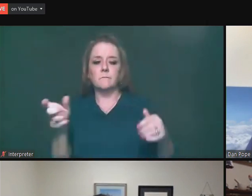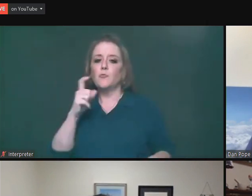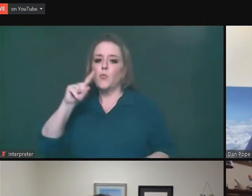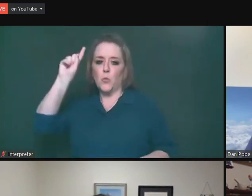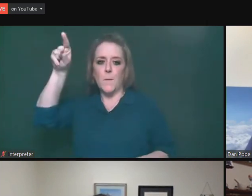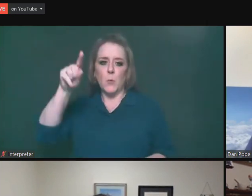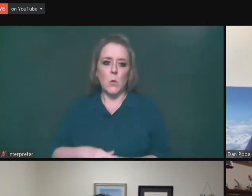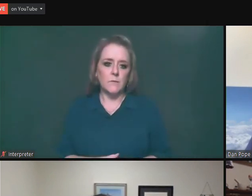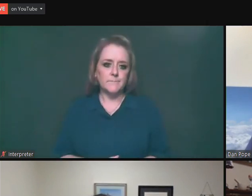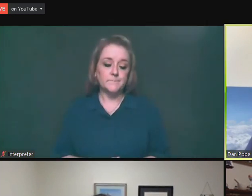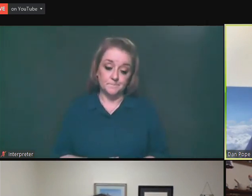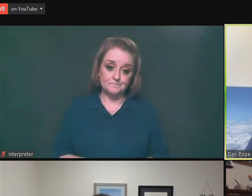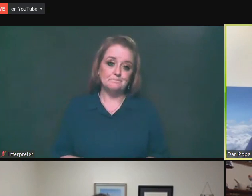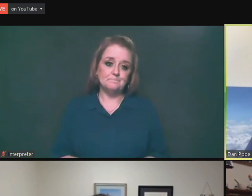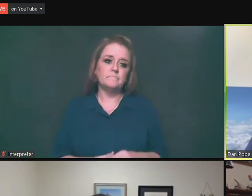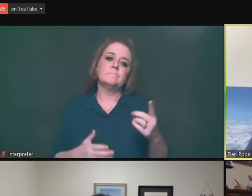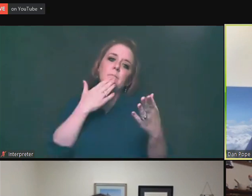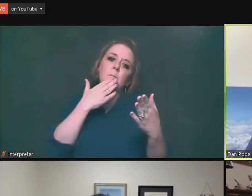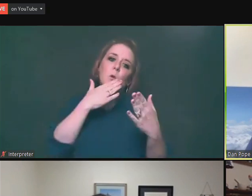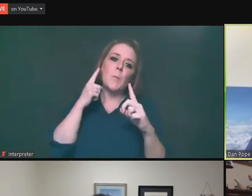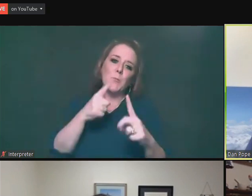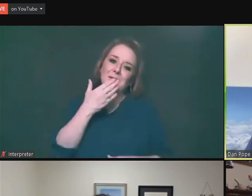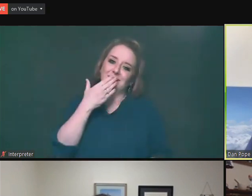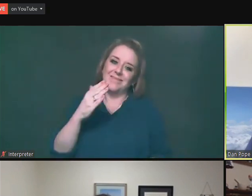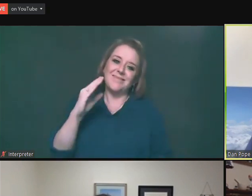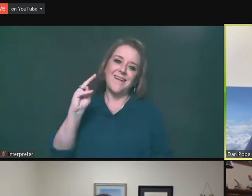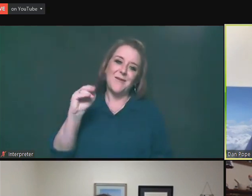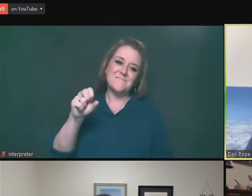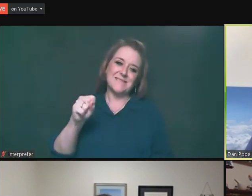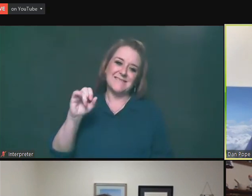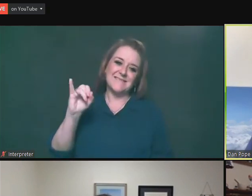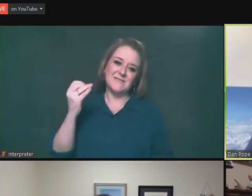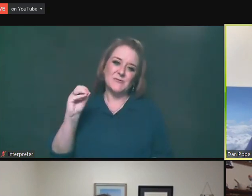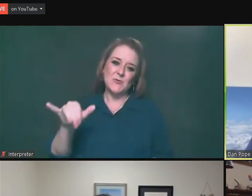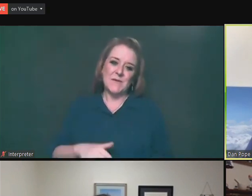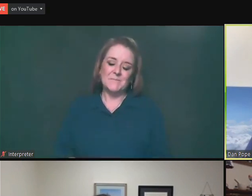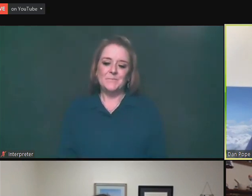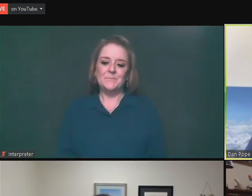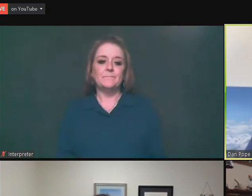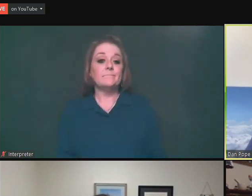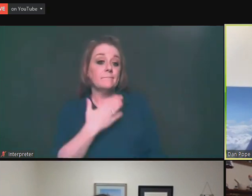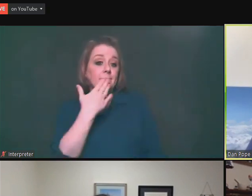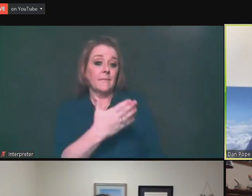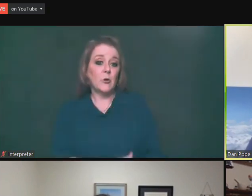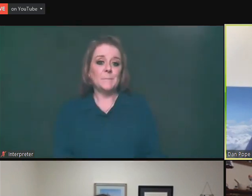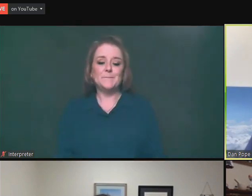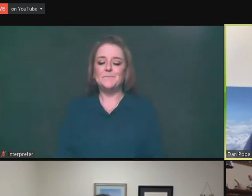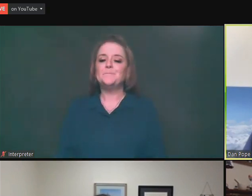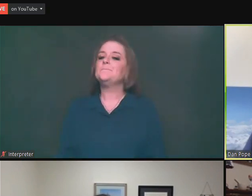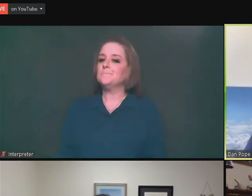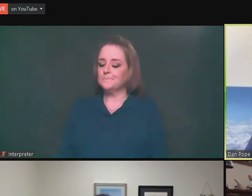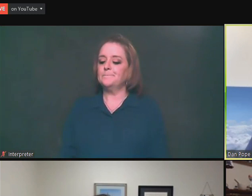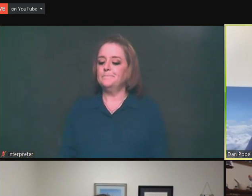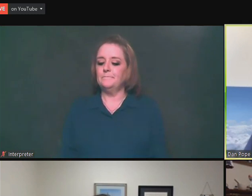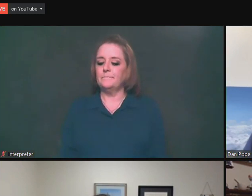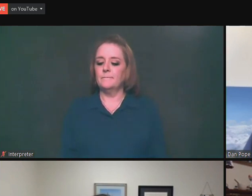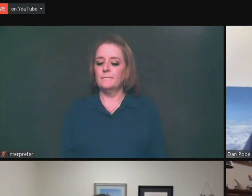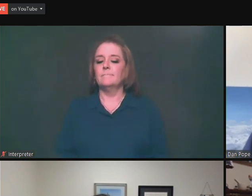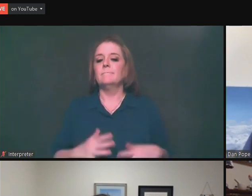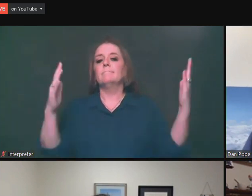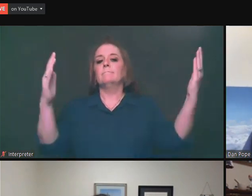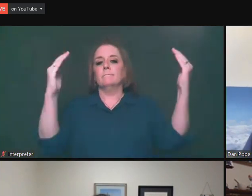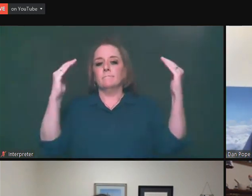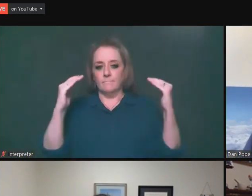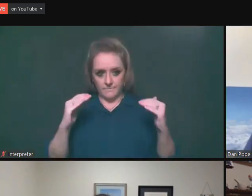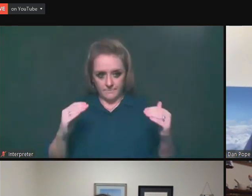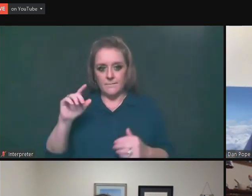well. Good point. Thank you, Ms. Joy. Thank you. Thanks, Jonathan. Okay, next we